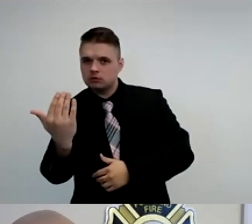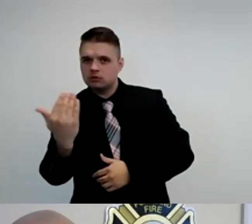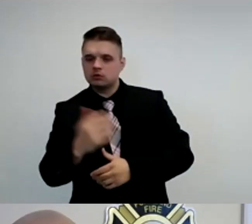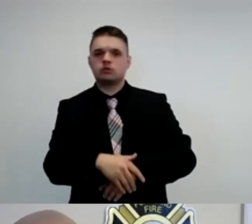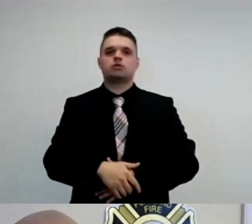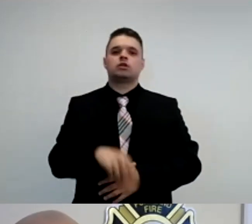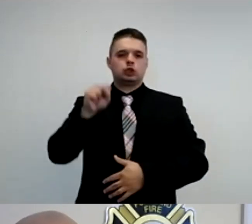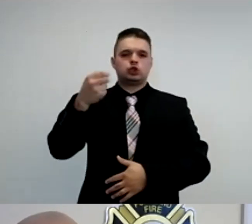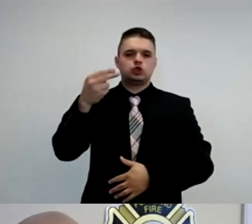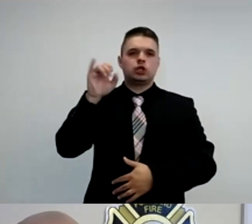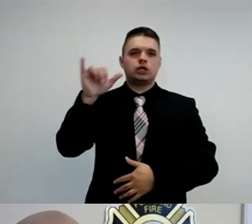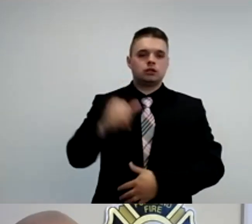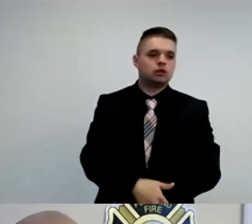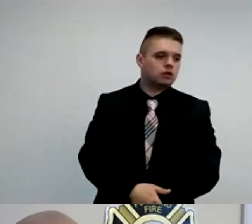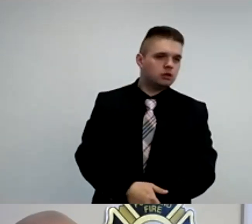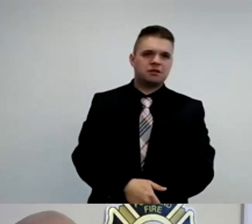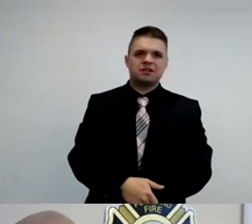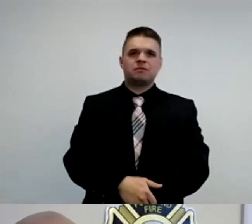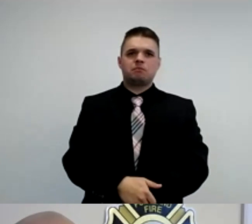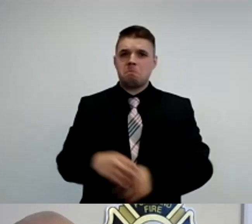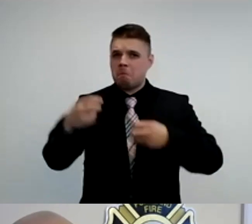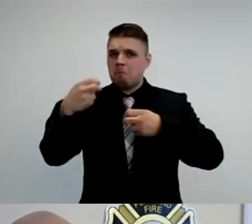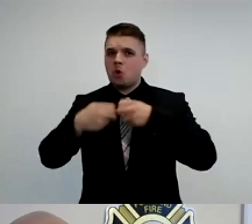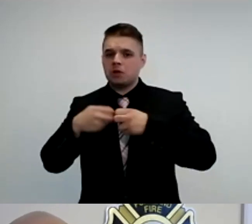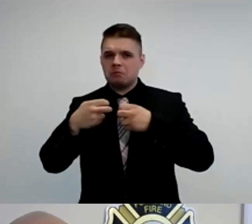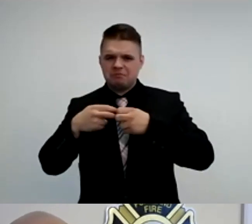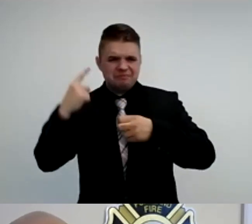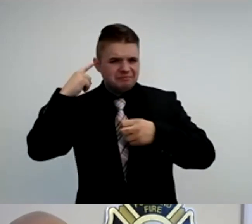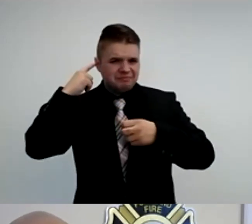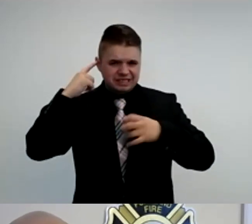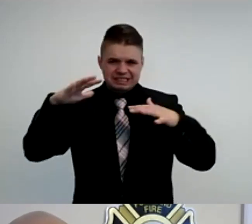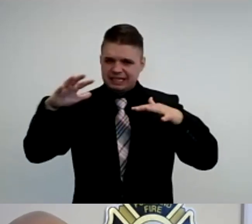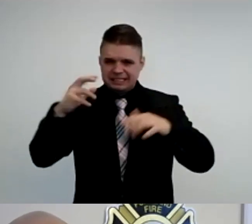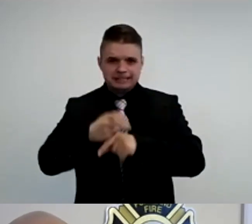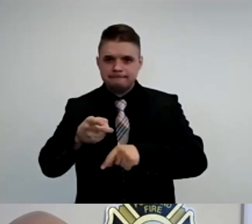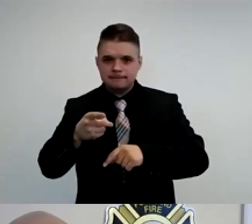Let me try unmuting you again. See if that works.